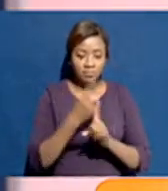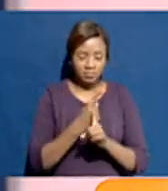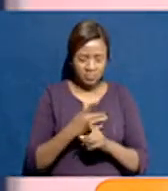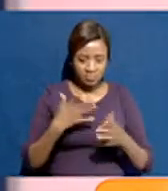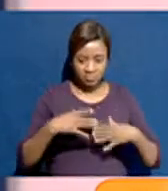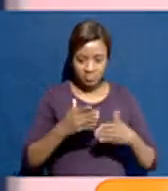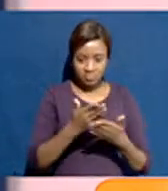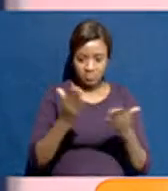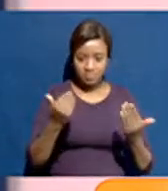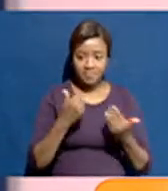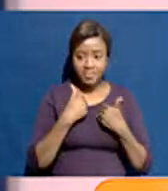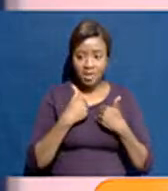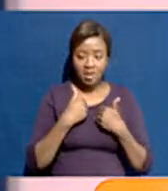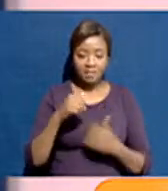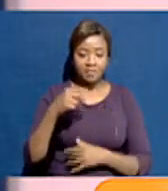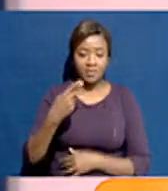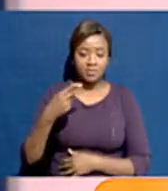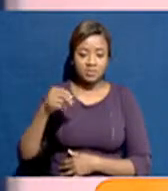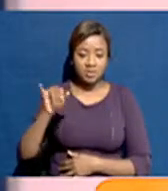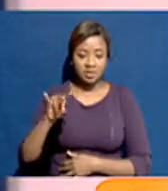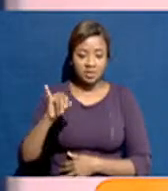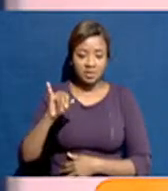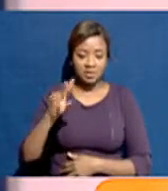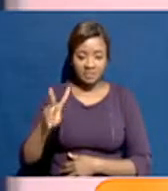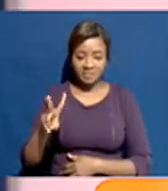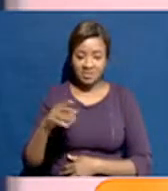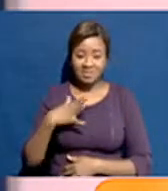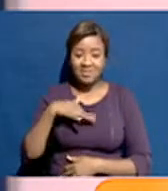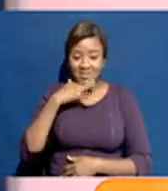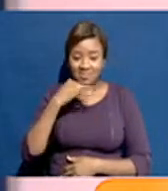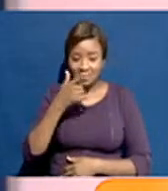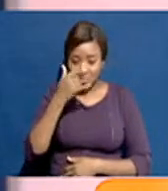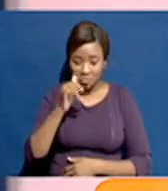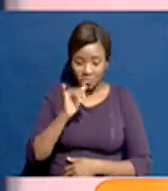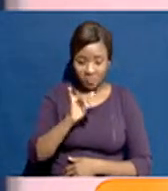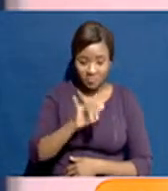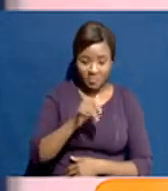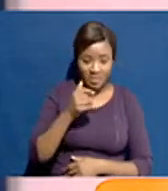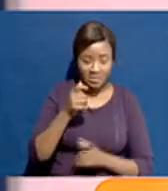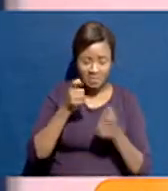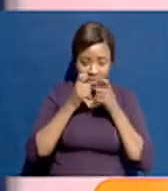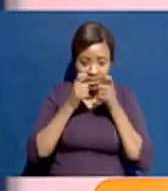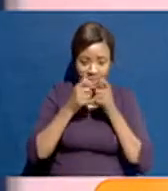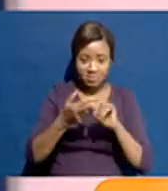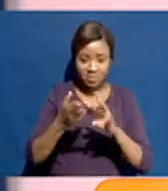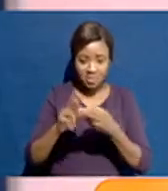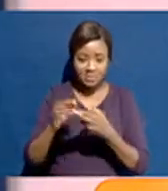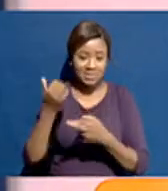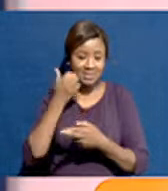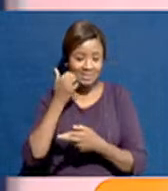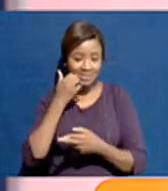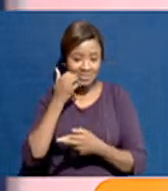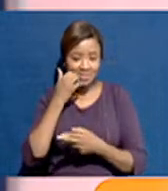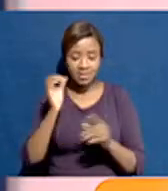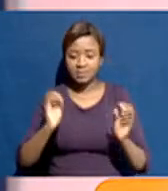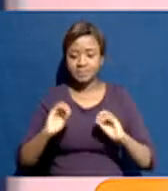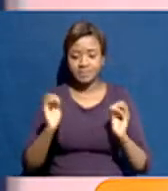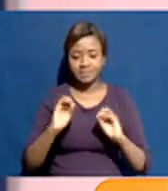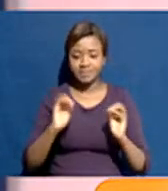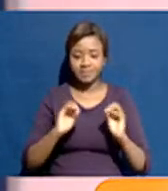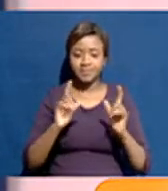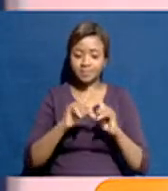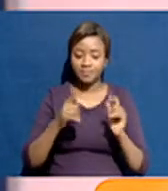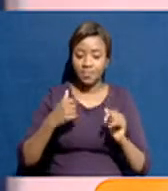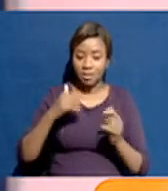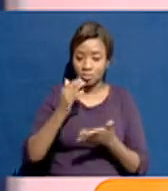HIV also are not dying due to AIDS-related deaths. So what I would say is that we are making progress, but that progress is being clawed